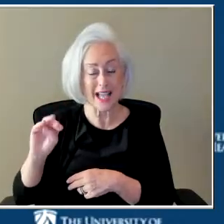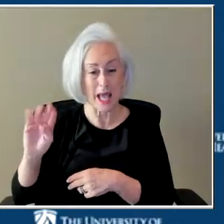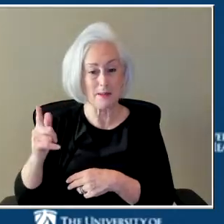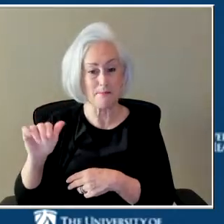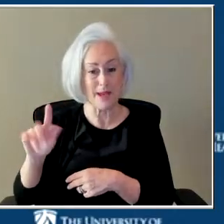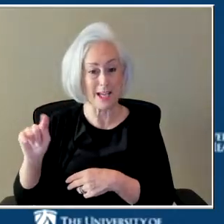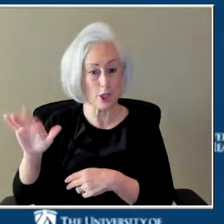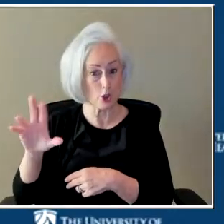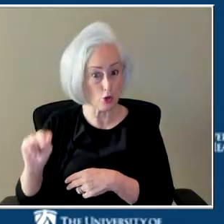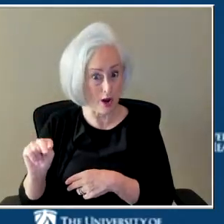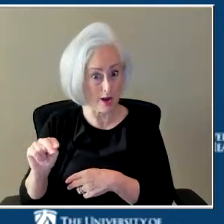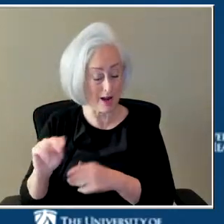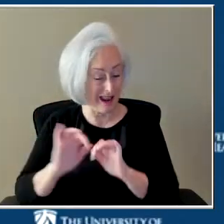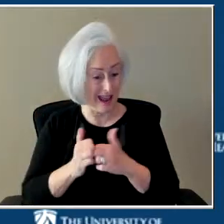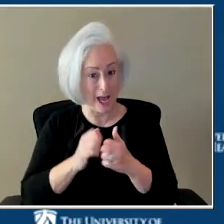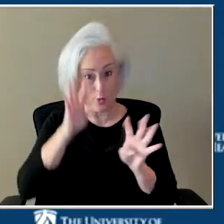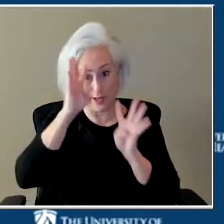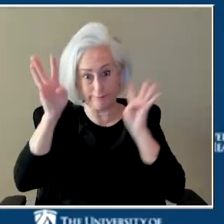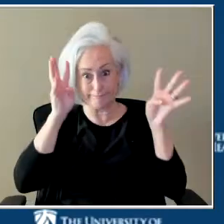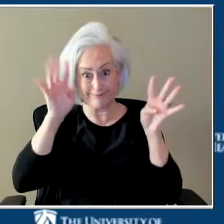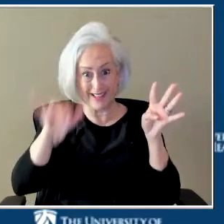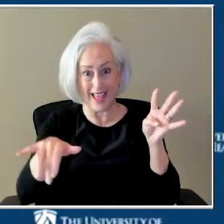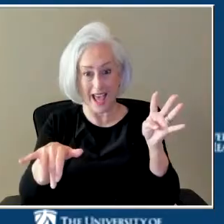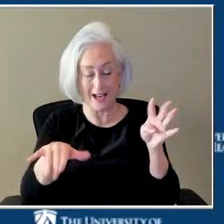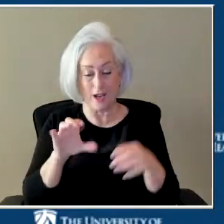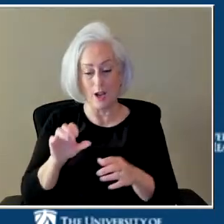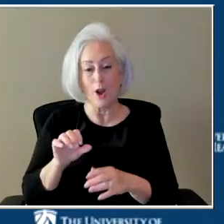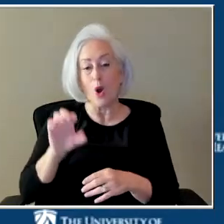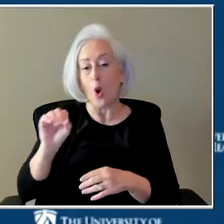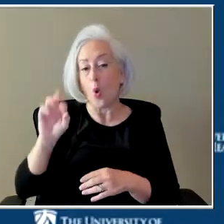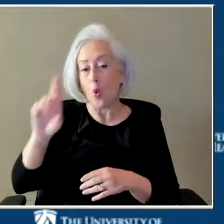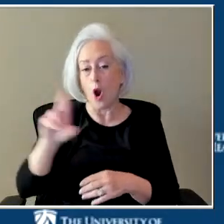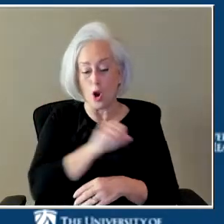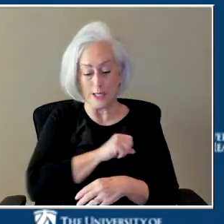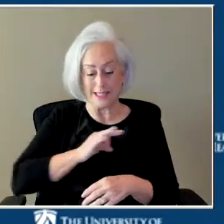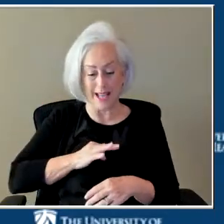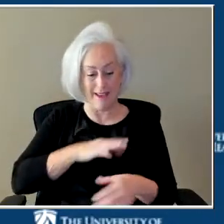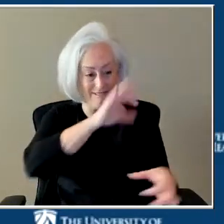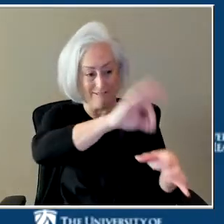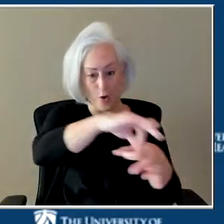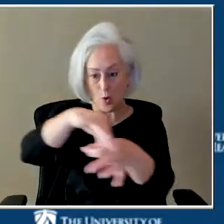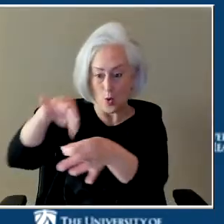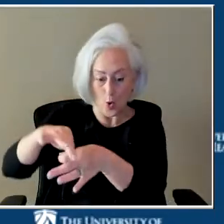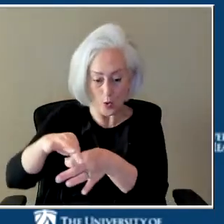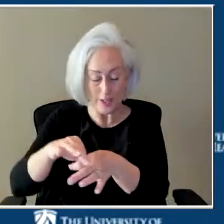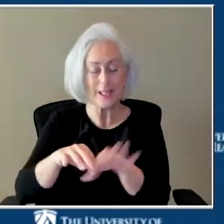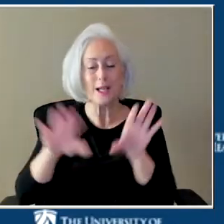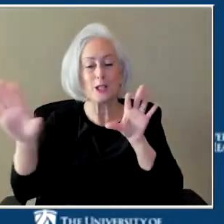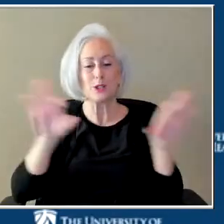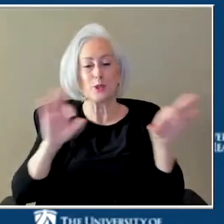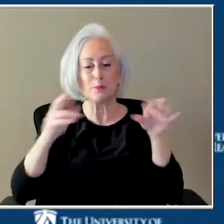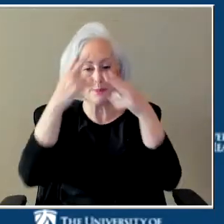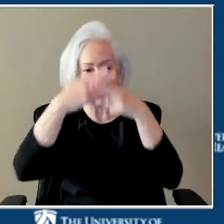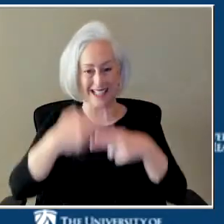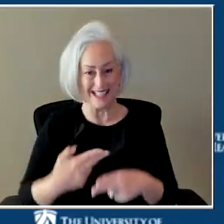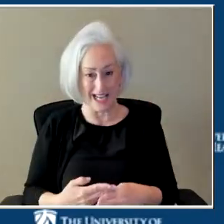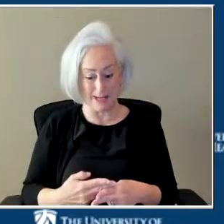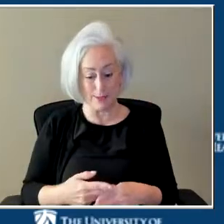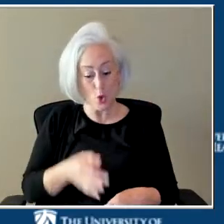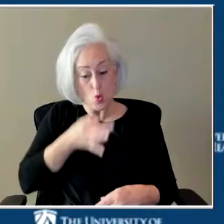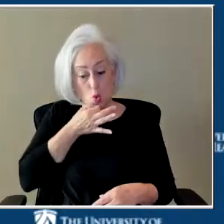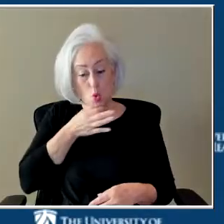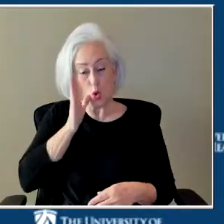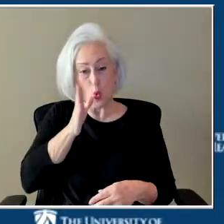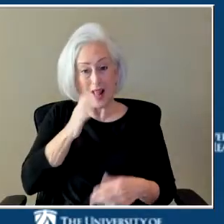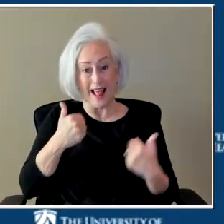the way we come up with these names is the OR staff members did a vote, and we eventually landed on these. We actually have a vote coming up here soon because we're